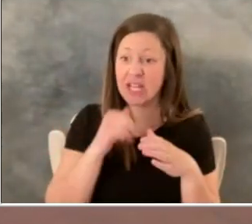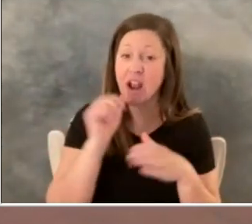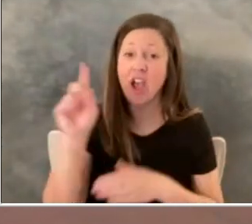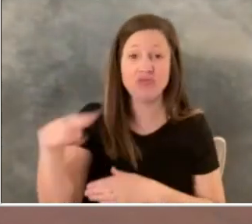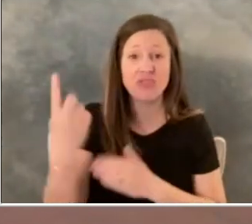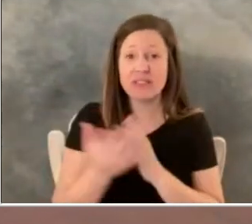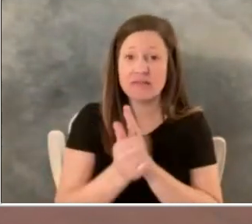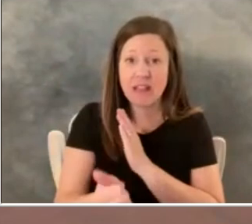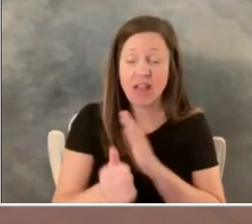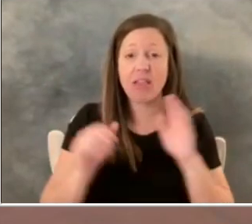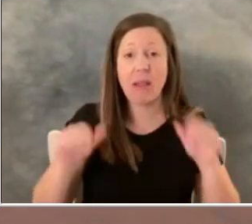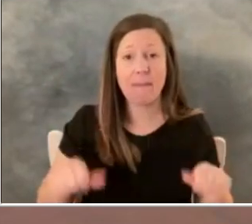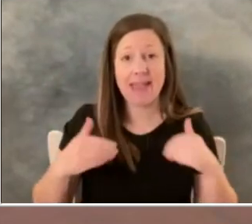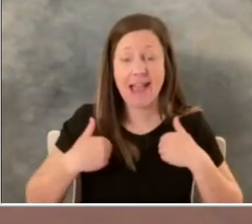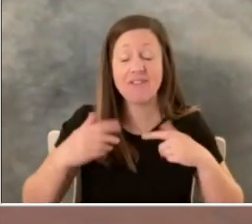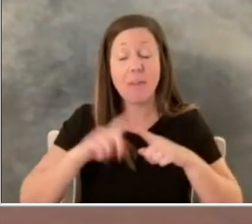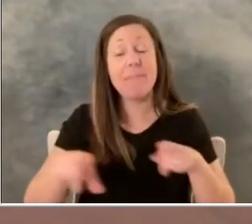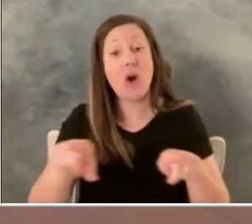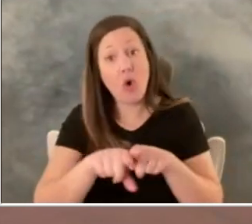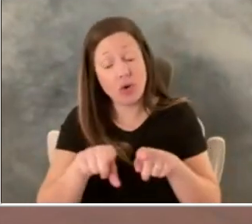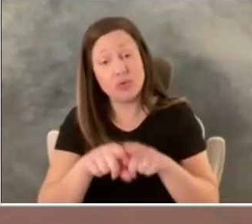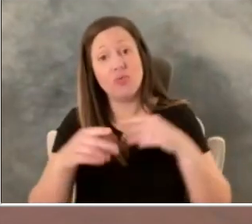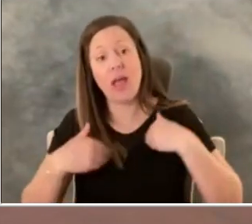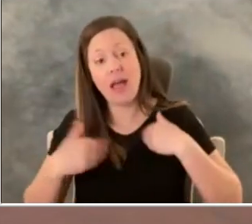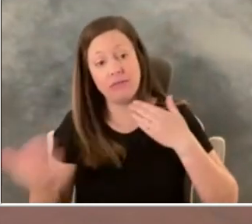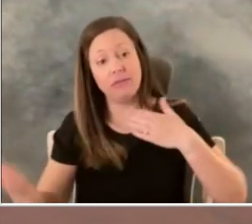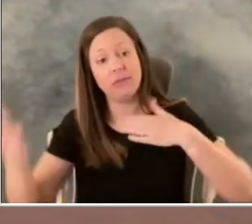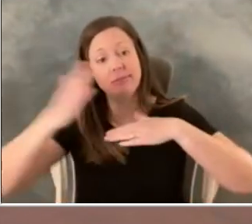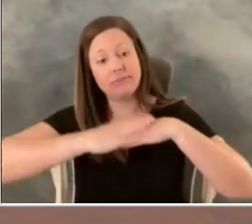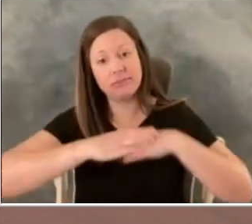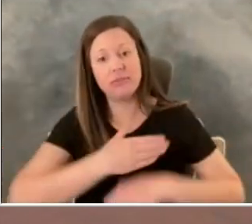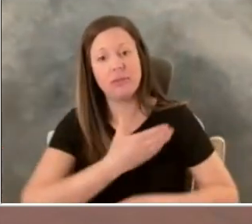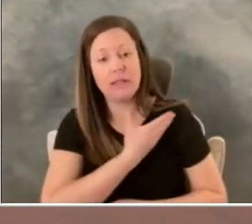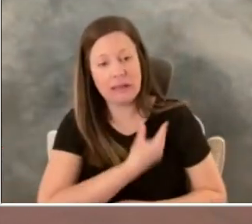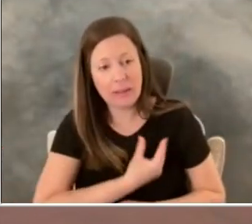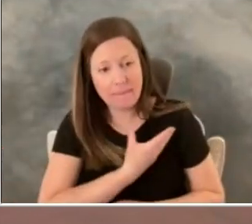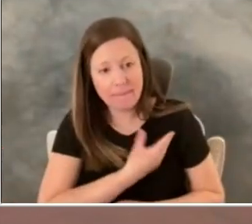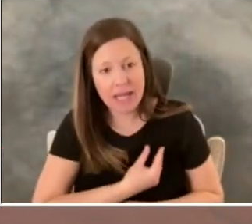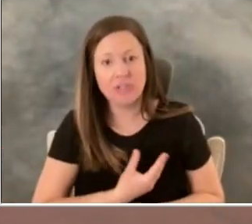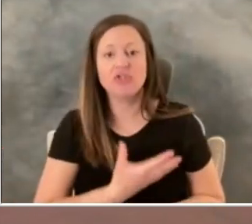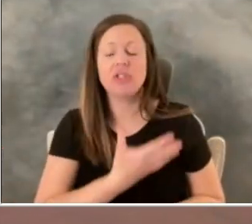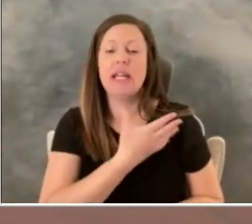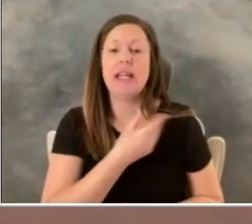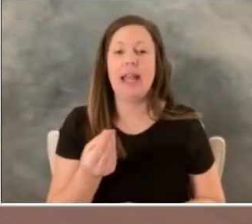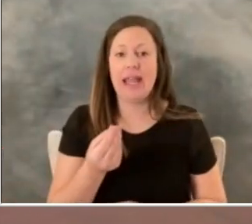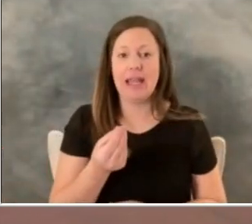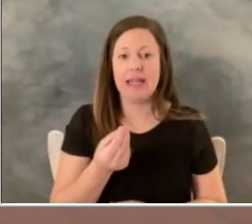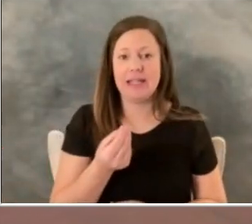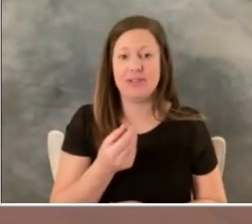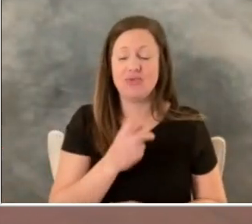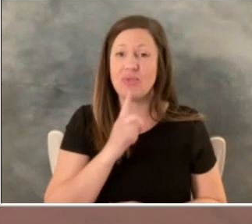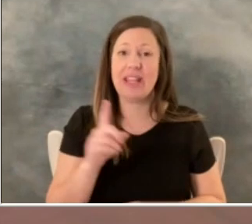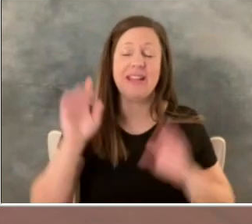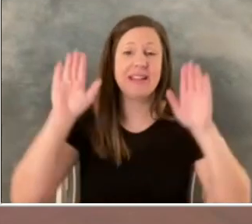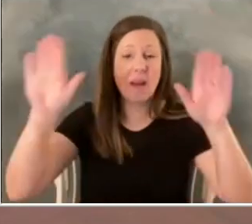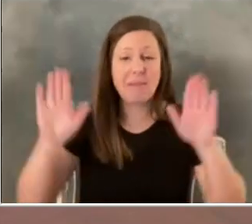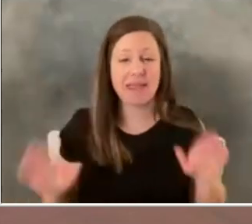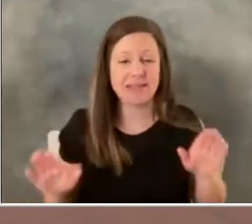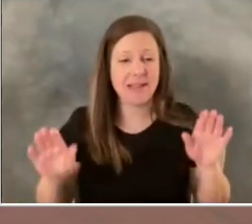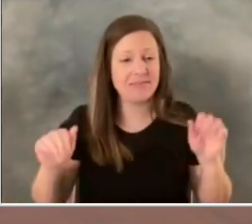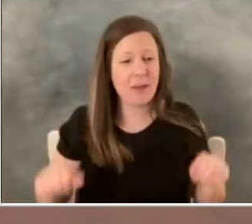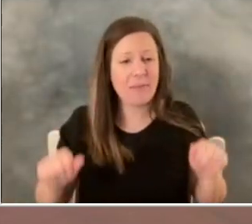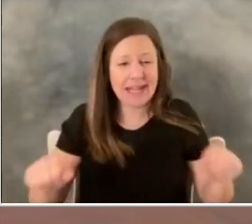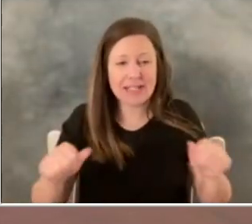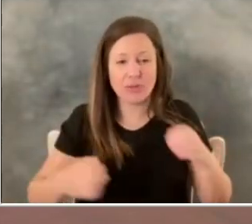has abilities, but also has compassion and an intelligent and credible ability to be